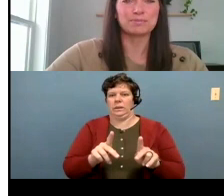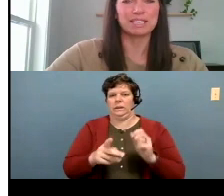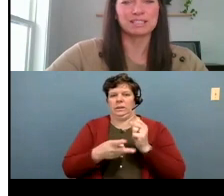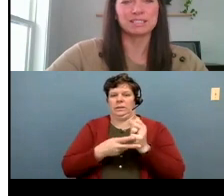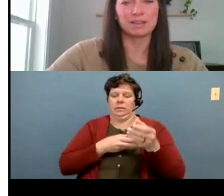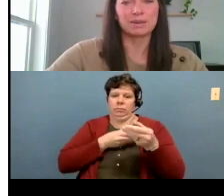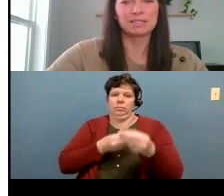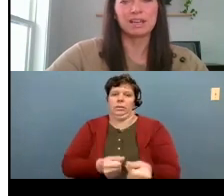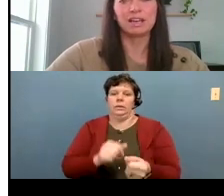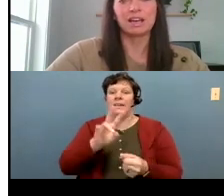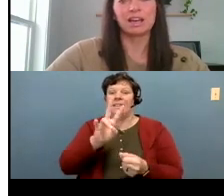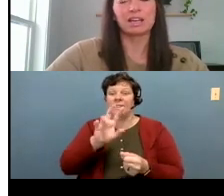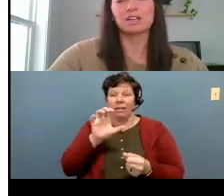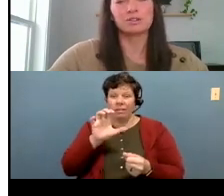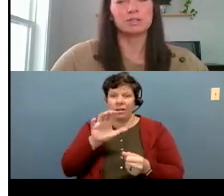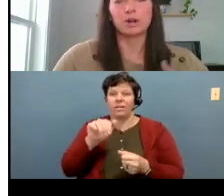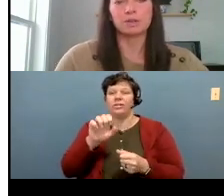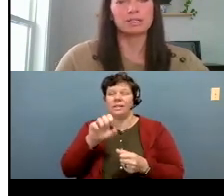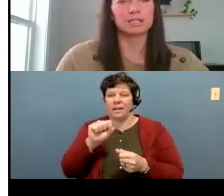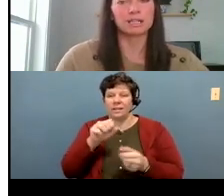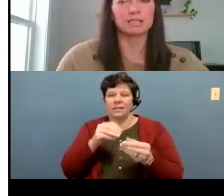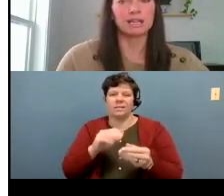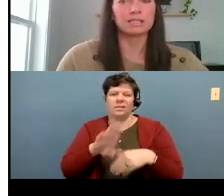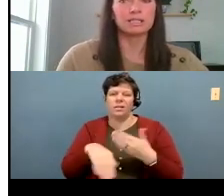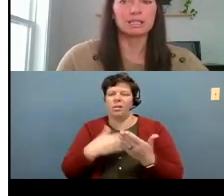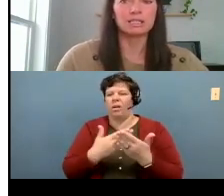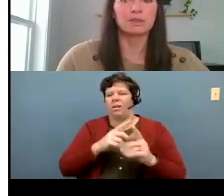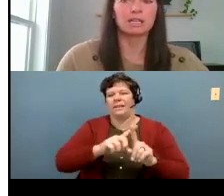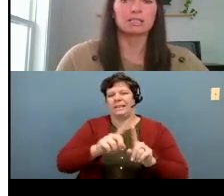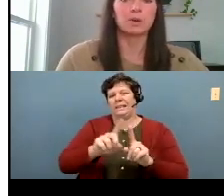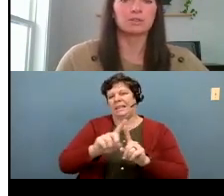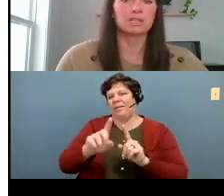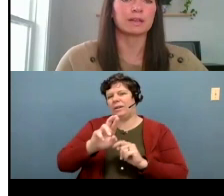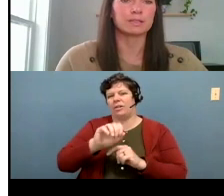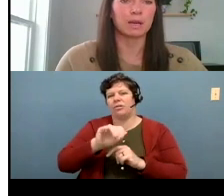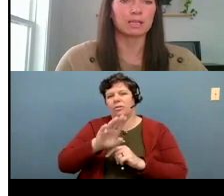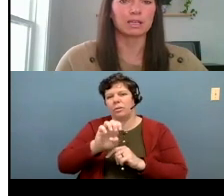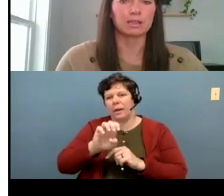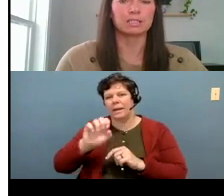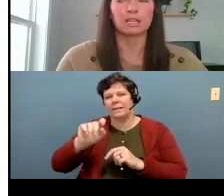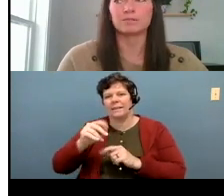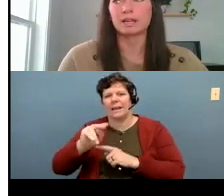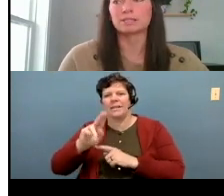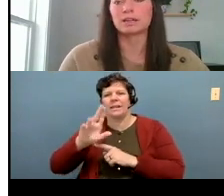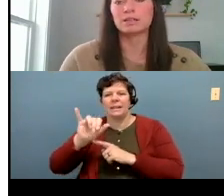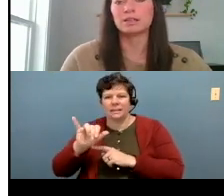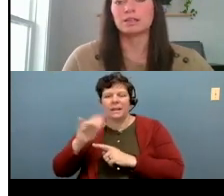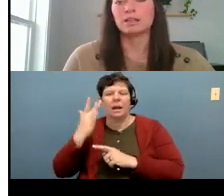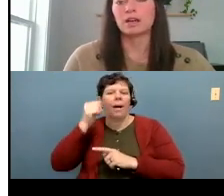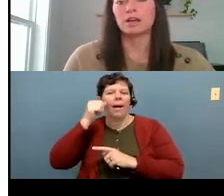long-term cases into NamUs. And they included all races and ethnicities, but that is why you're seeing that spike in the state of